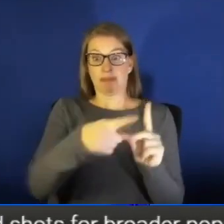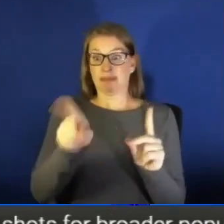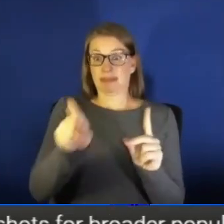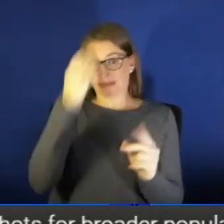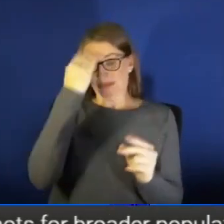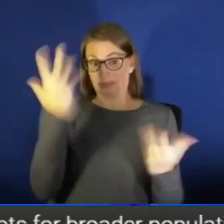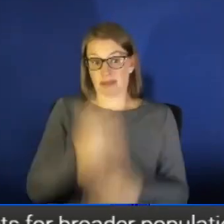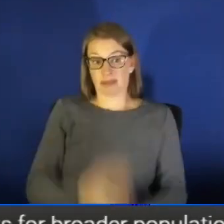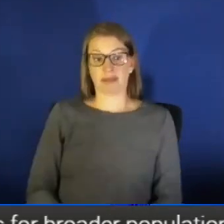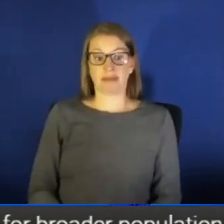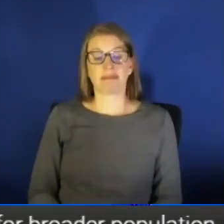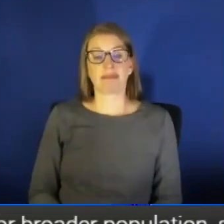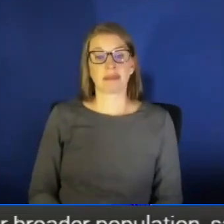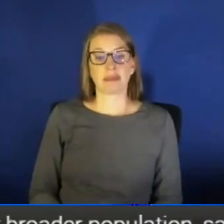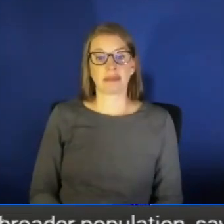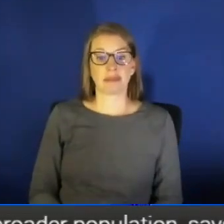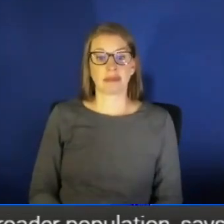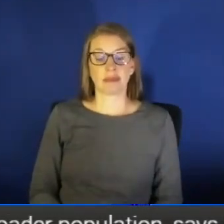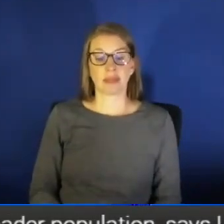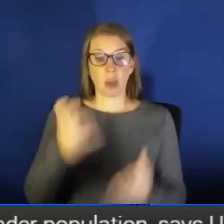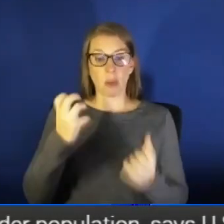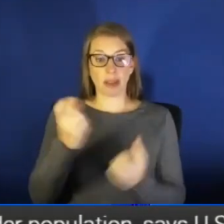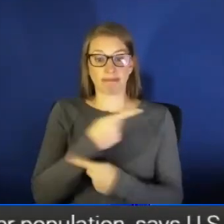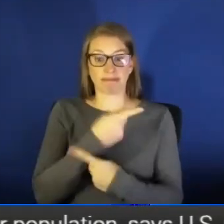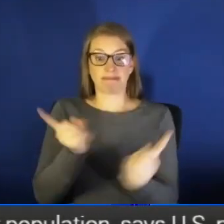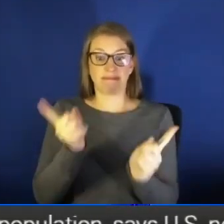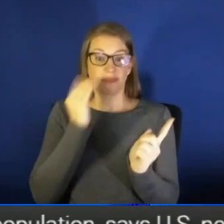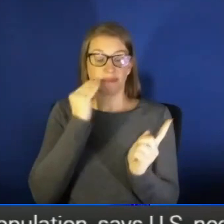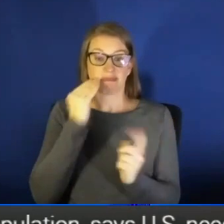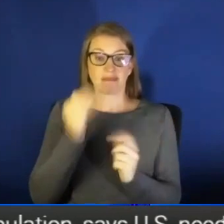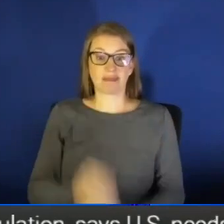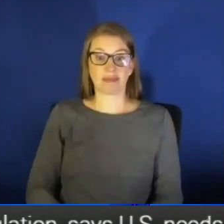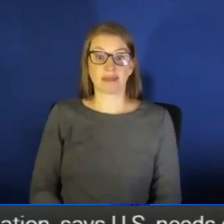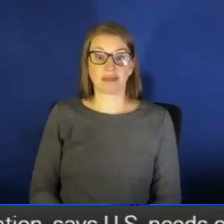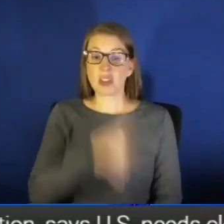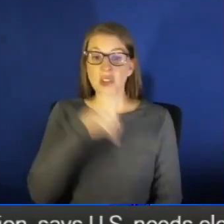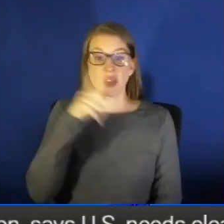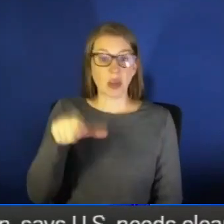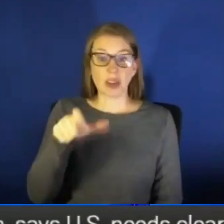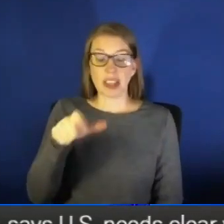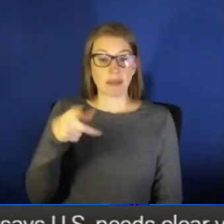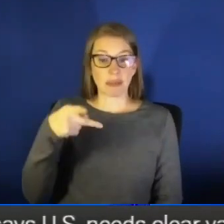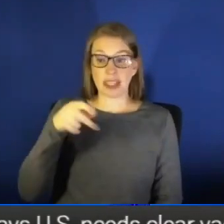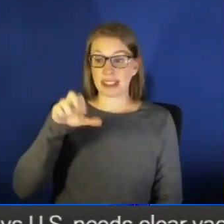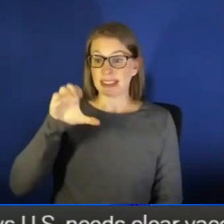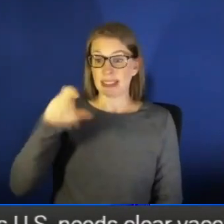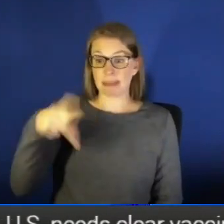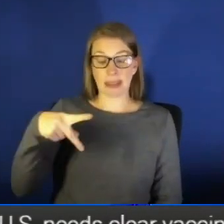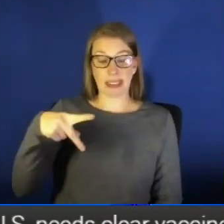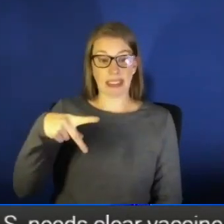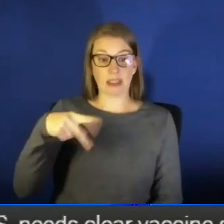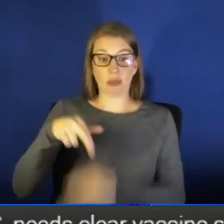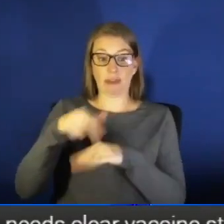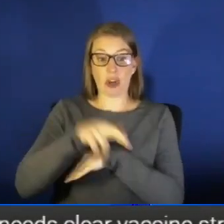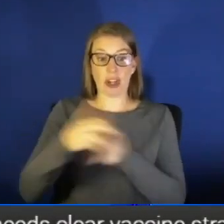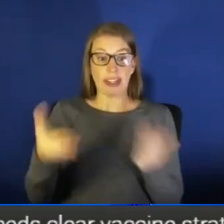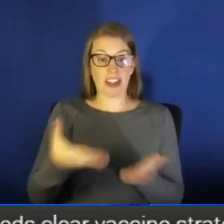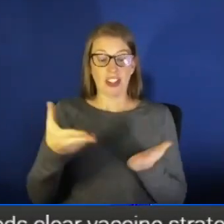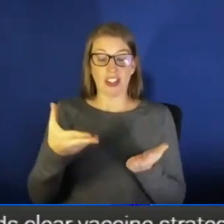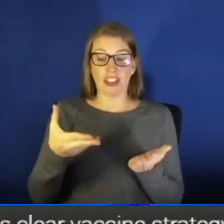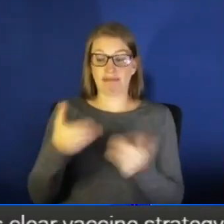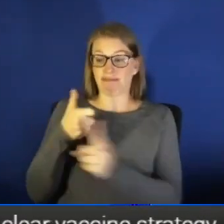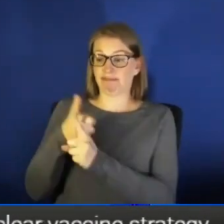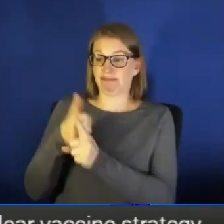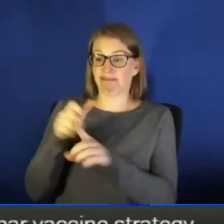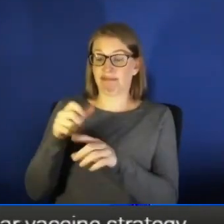to know is that they don't need their primary care doctor to refer them to the program here at KU. They can do it all on their own. They can just call